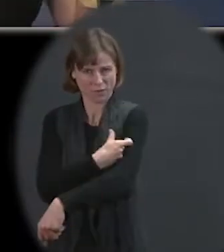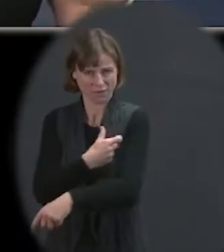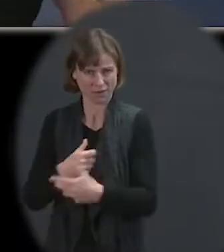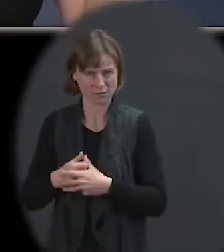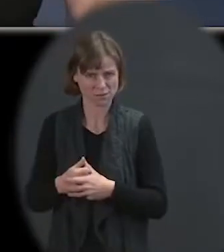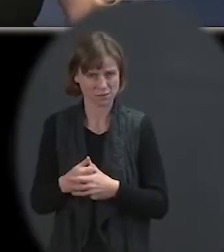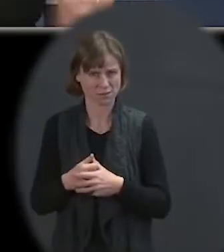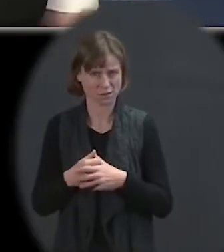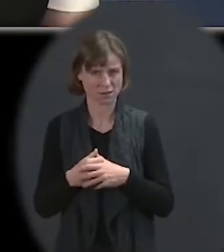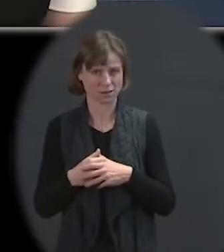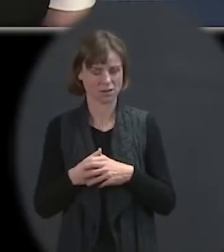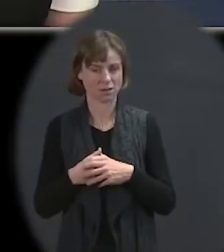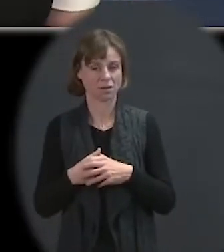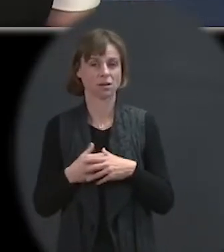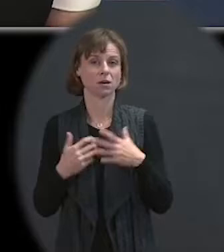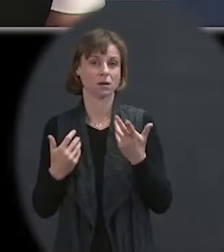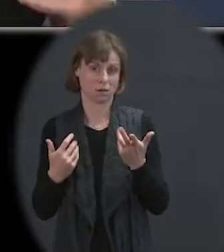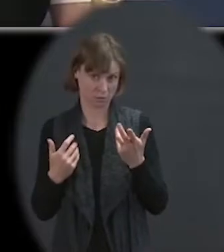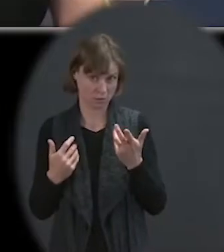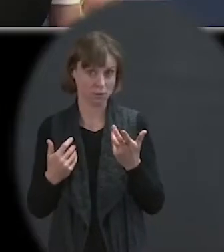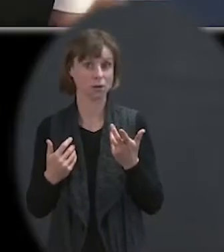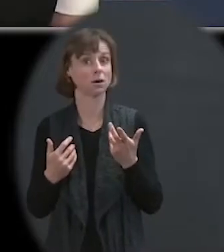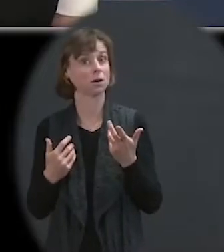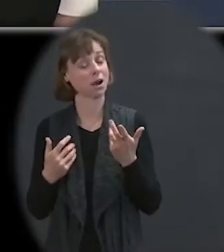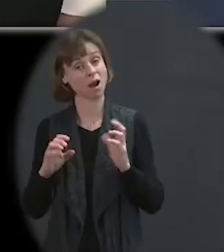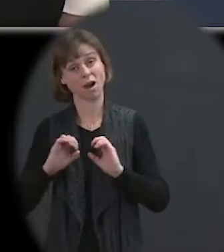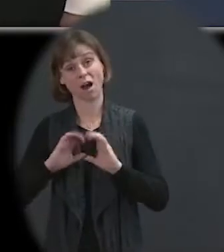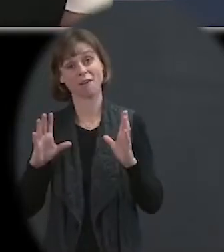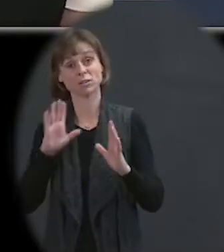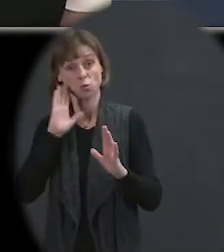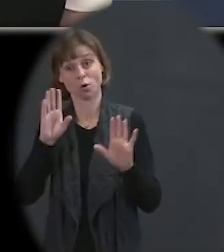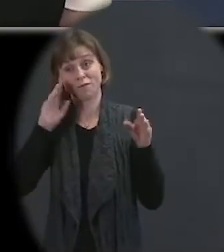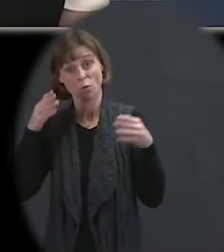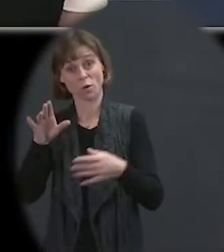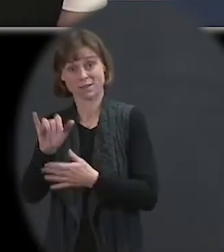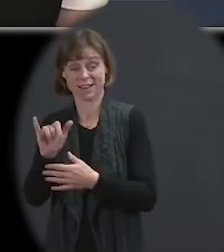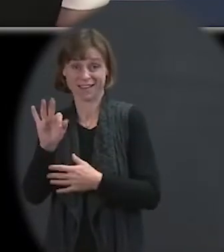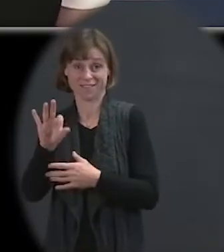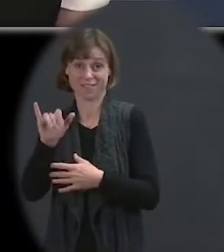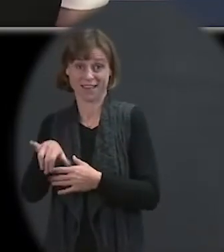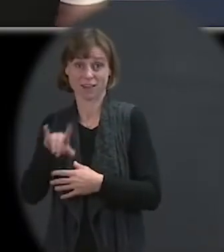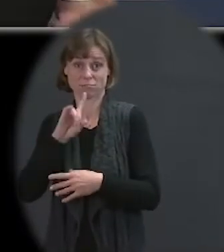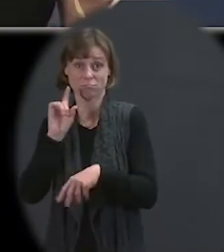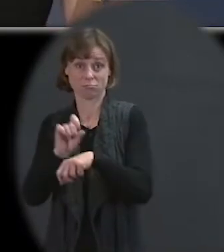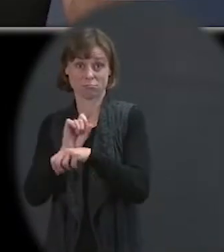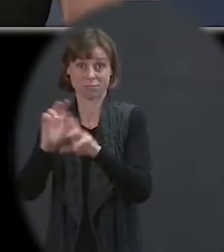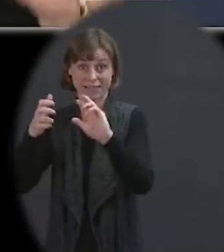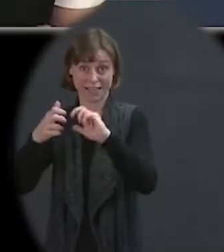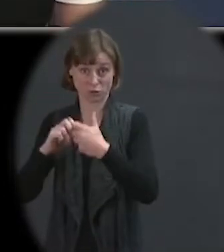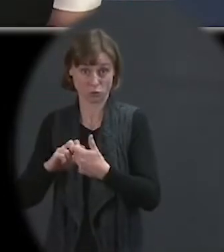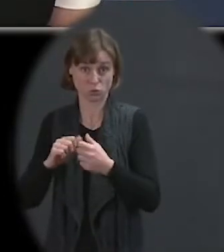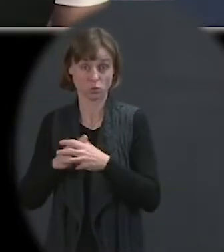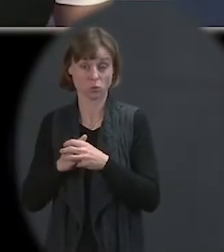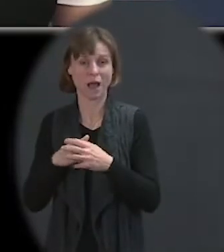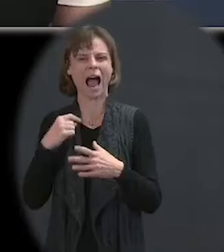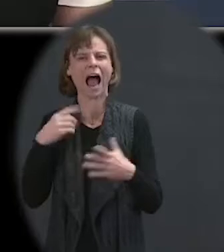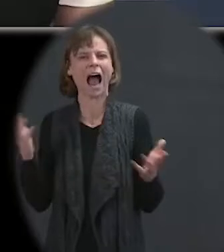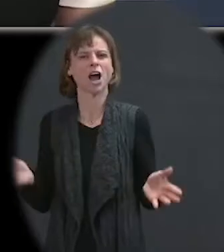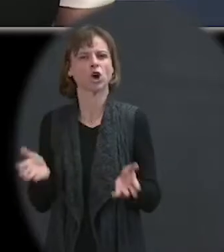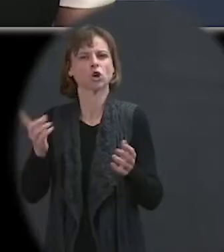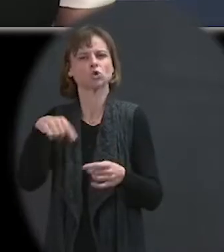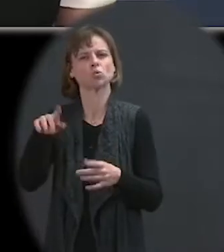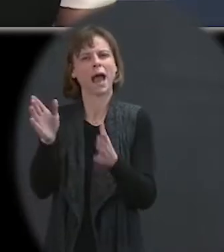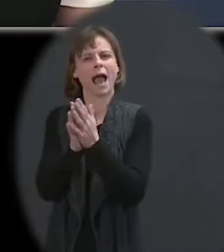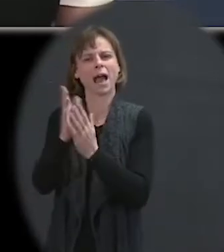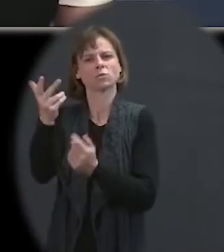If that is certainly something they would focus on and work on issues to address. I would encourage you to ask them about that at the next